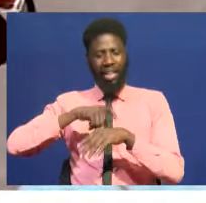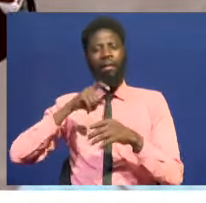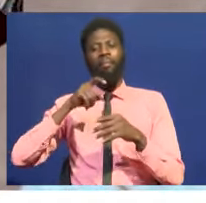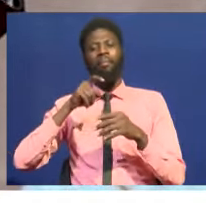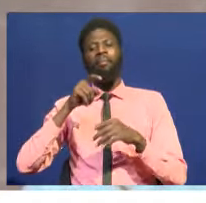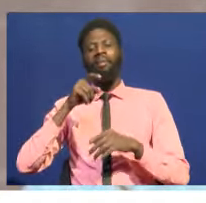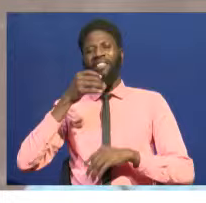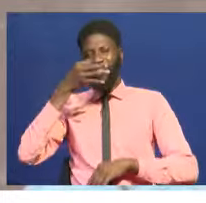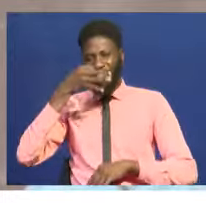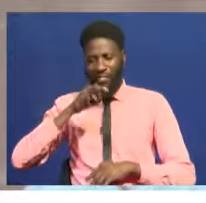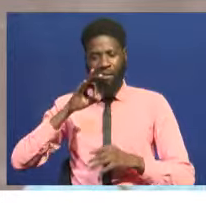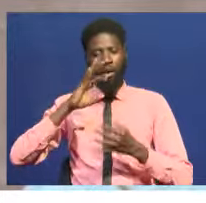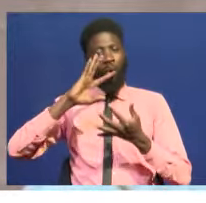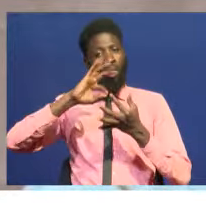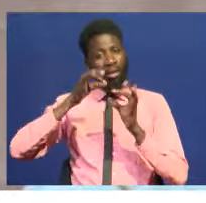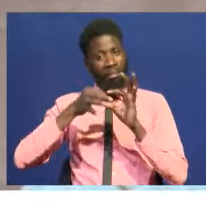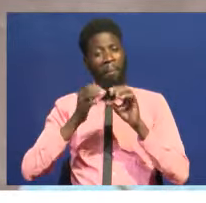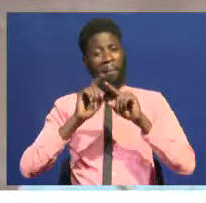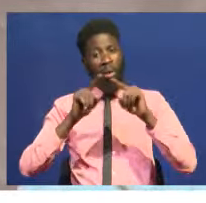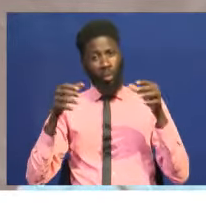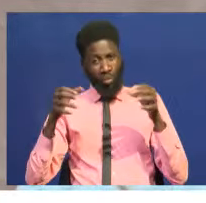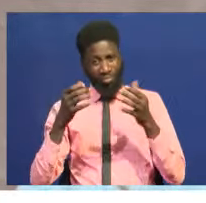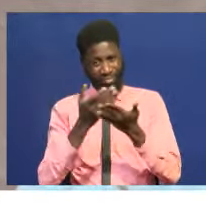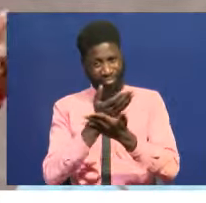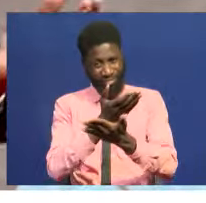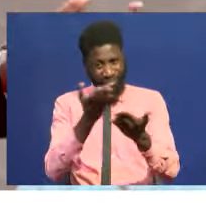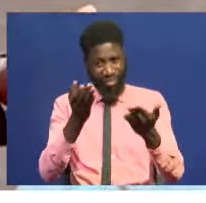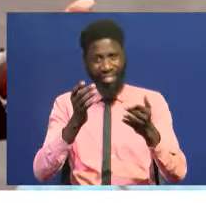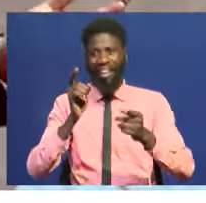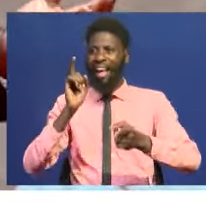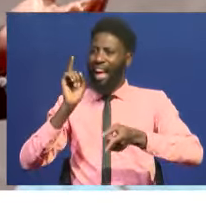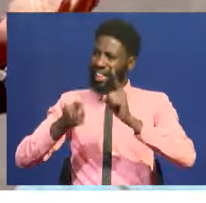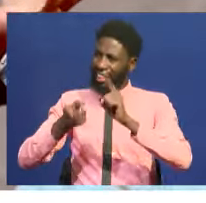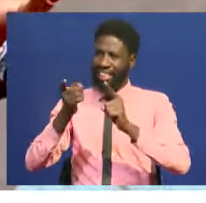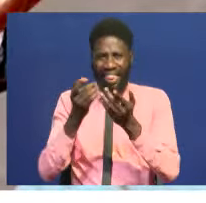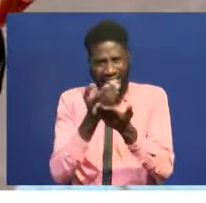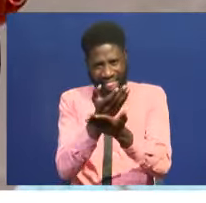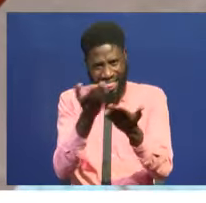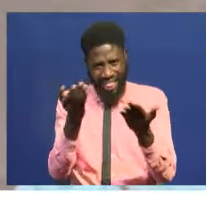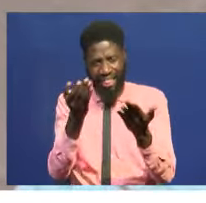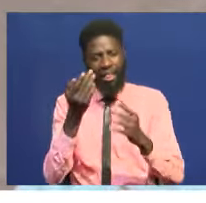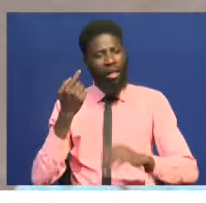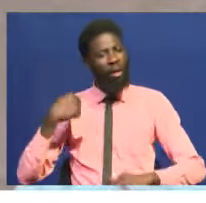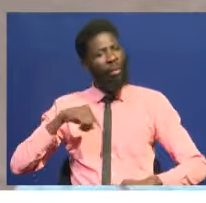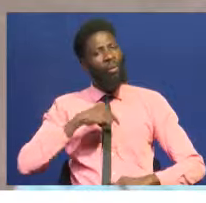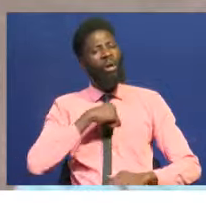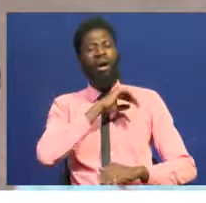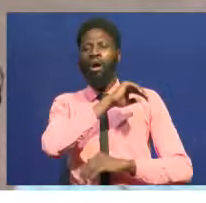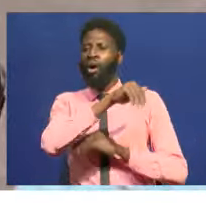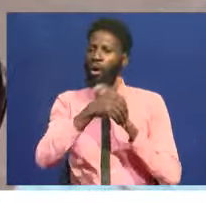But since we have you, our athletes, and you have heard from all of us,